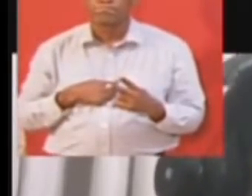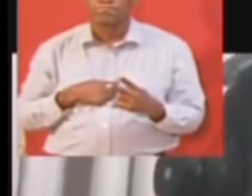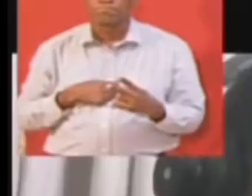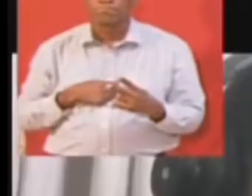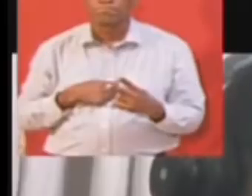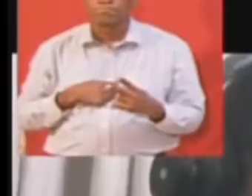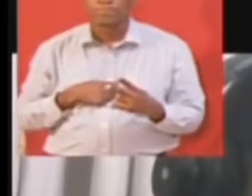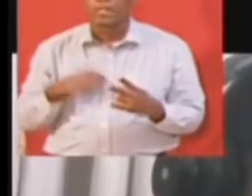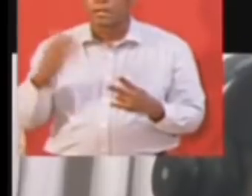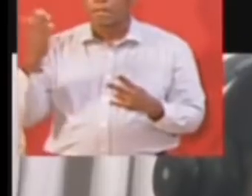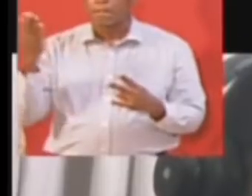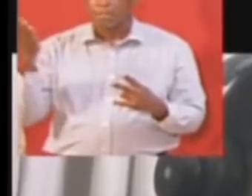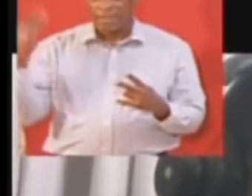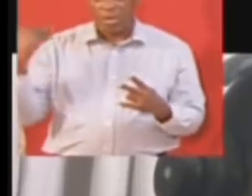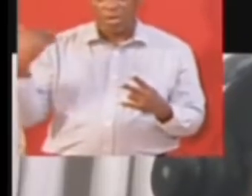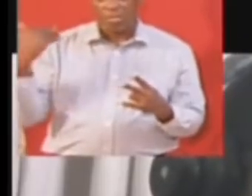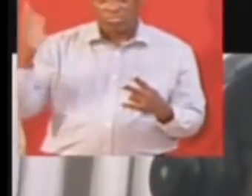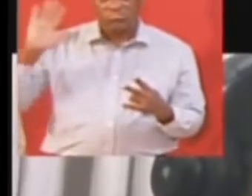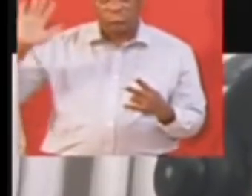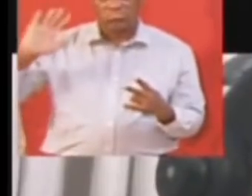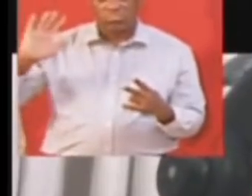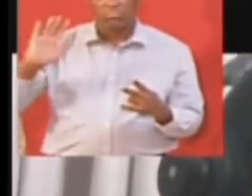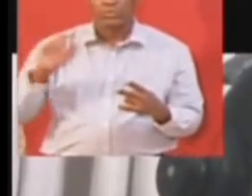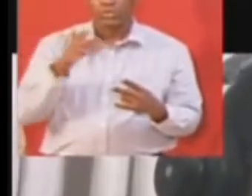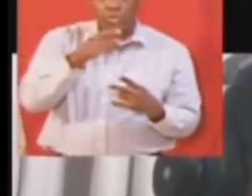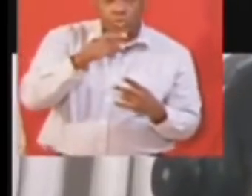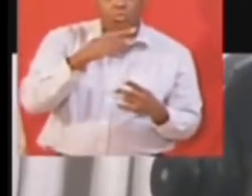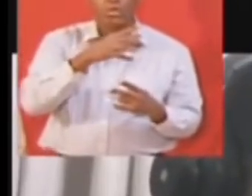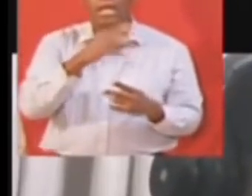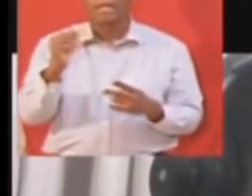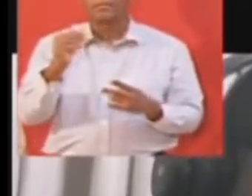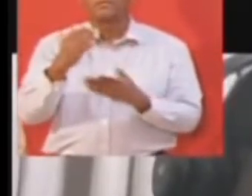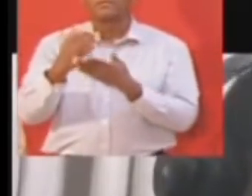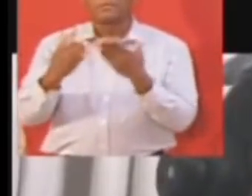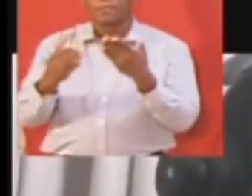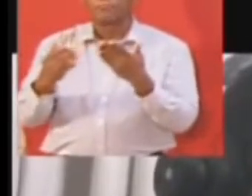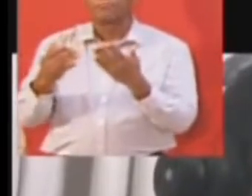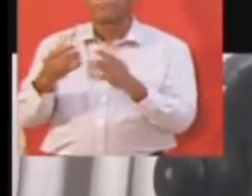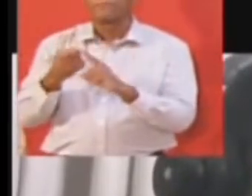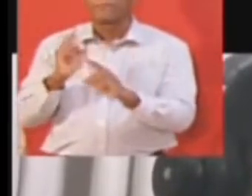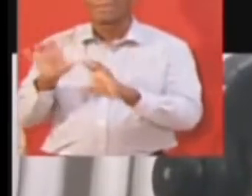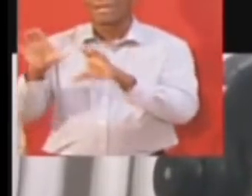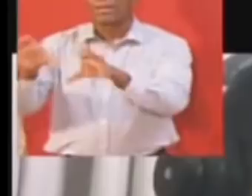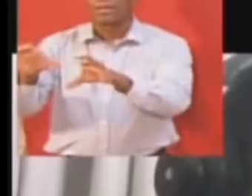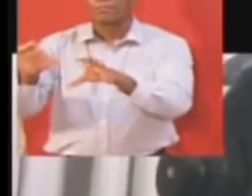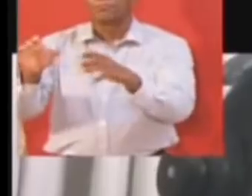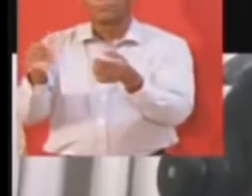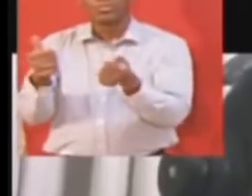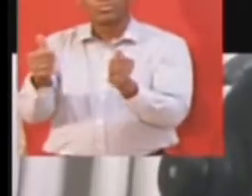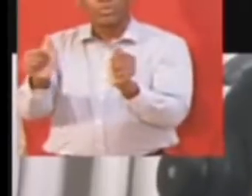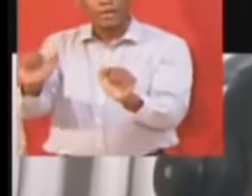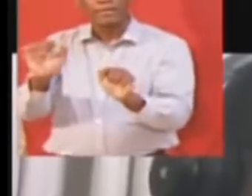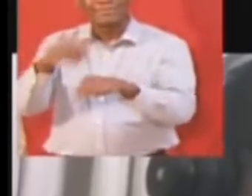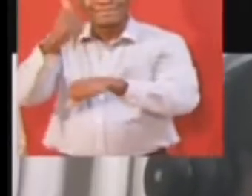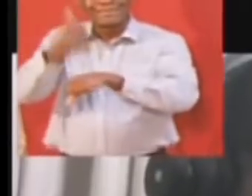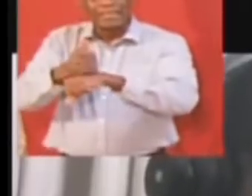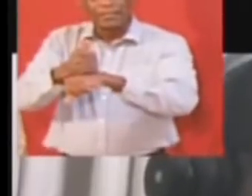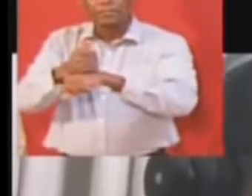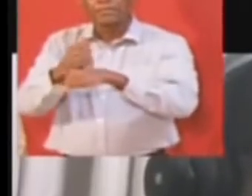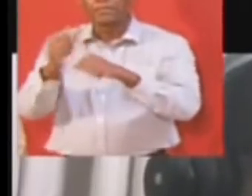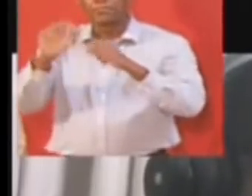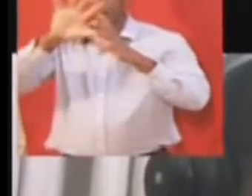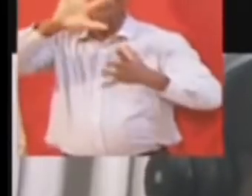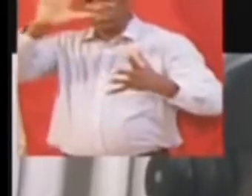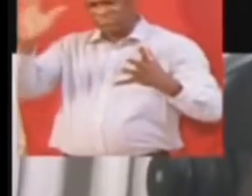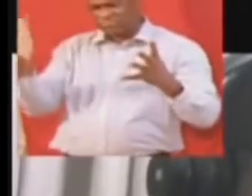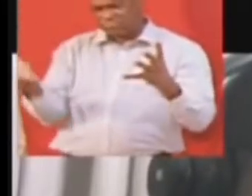CARICOM neighbours, and you referred to it, to create what was described as a bio-bubble of some sorts, with the aim of